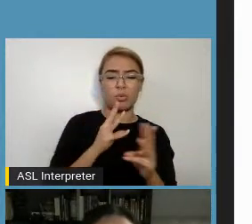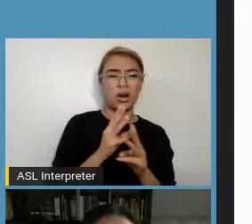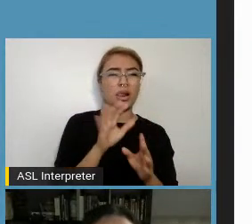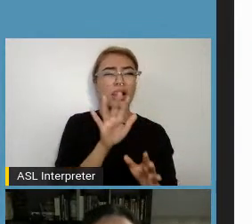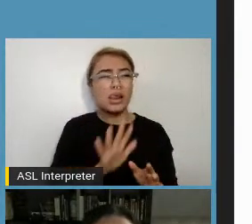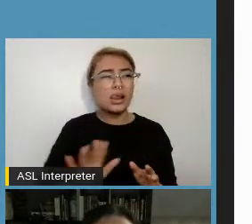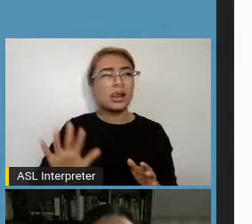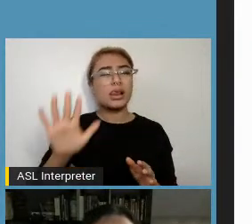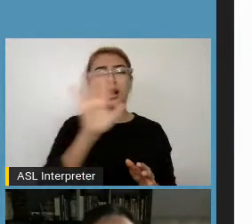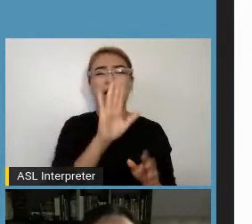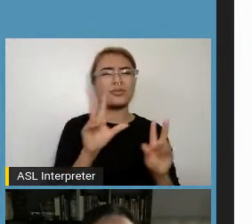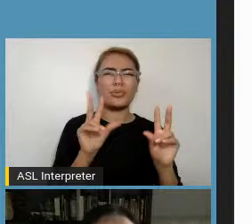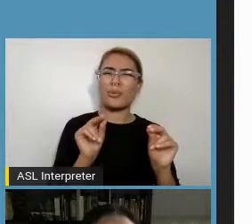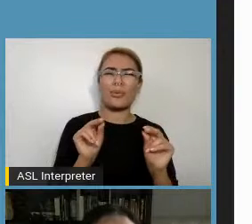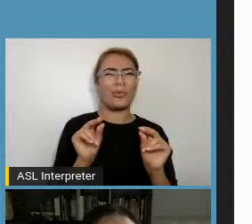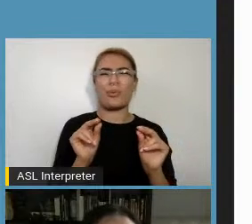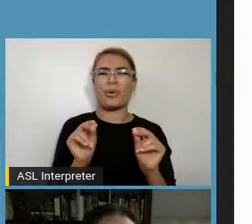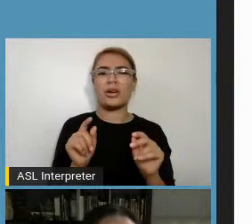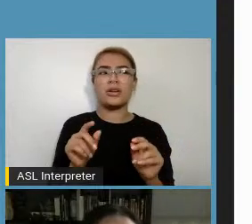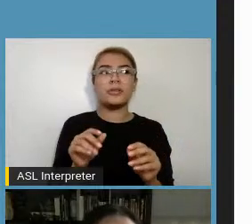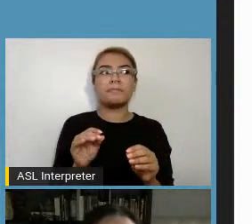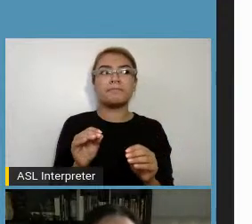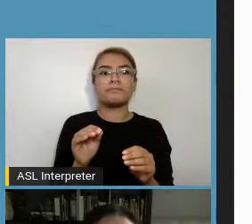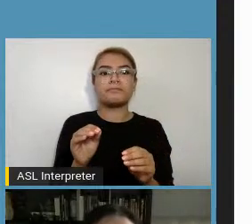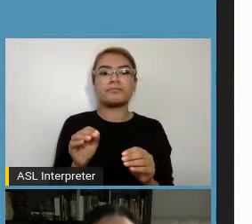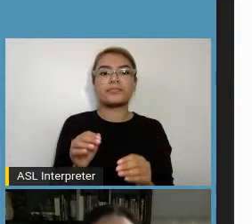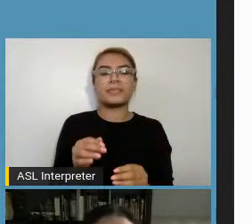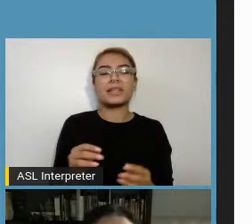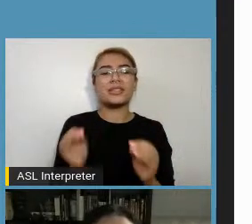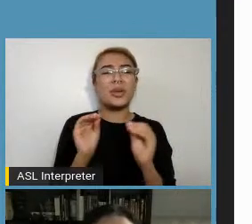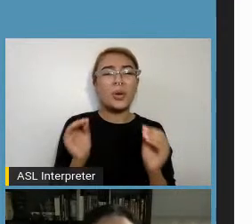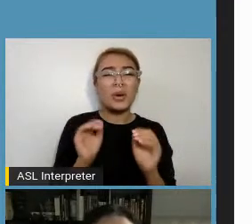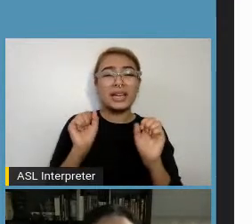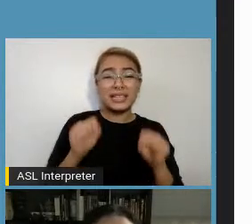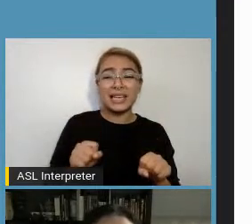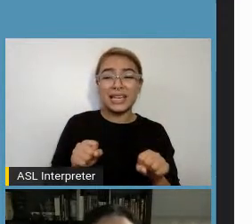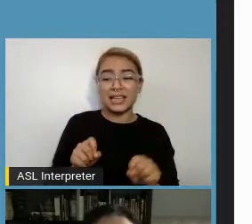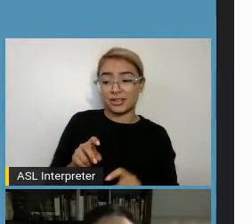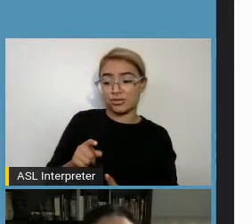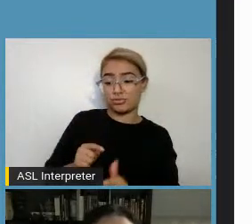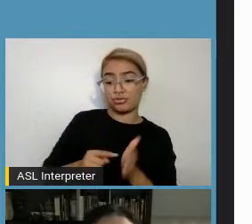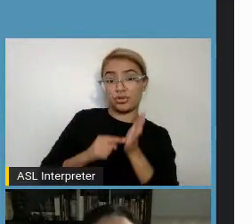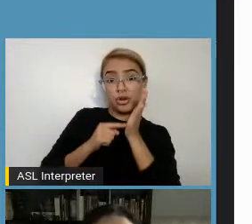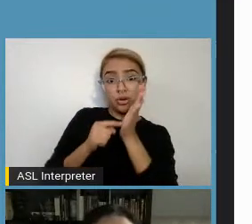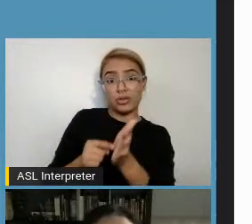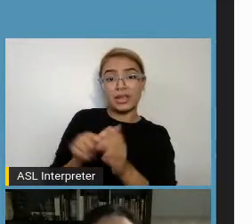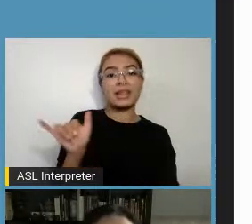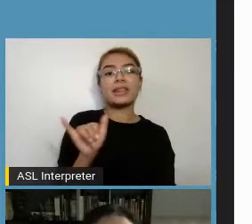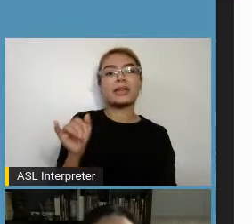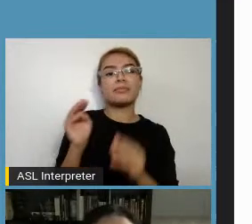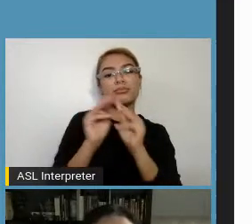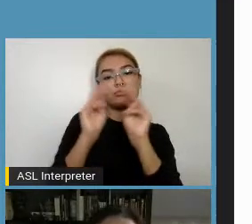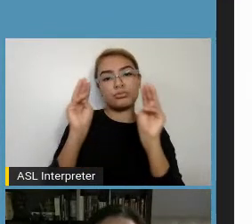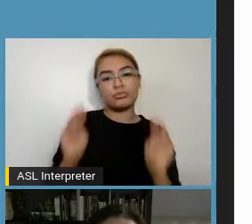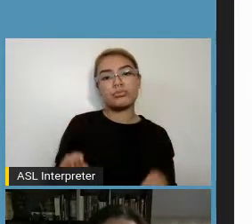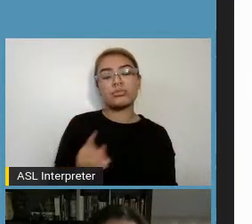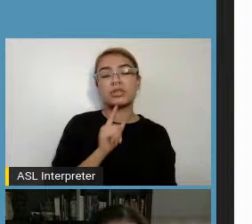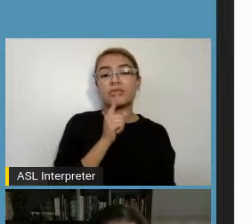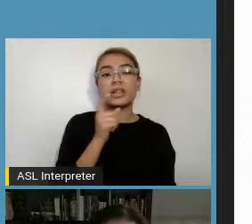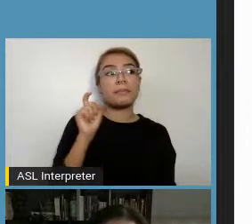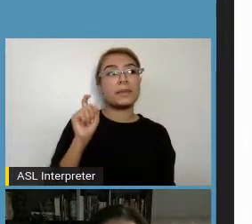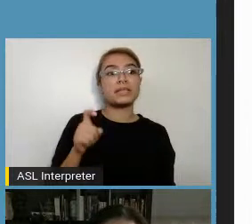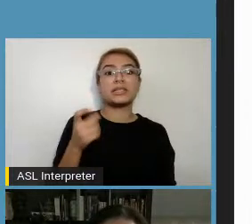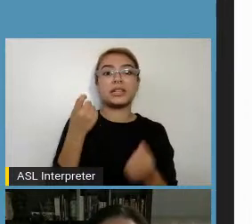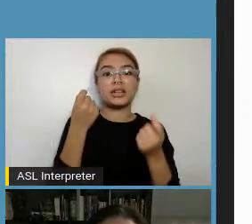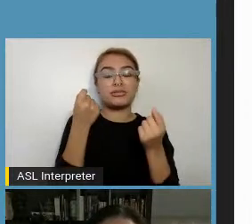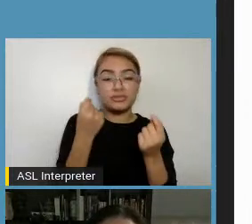And there's nobody that can do it the way that museums can. And I think we really need to understand how important